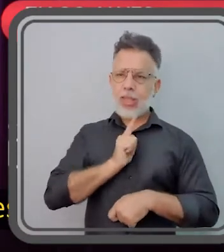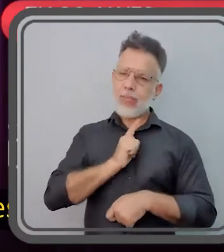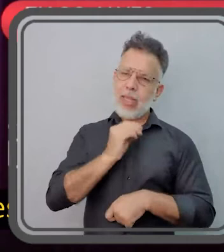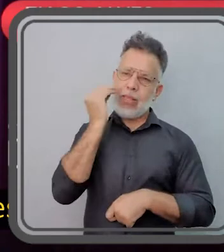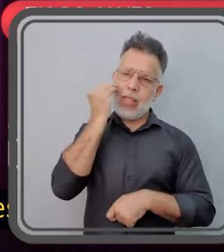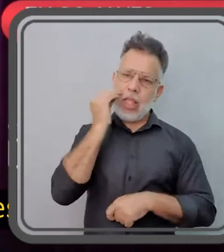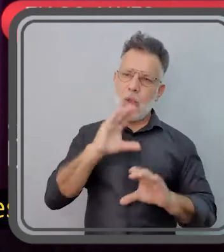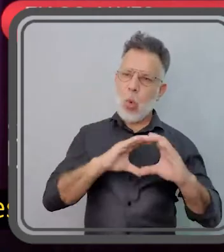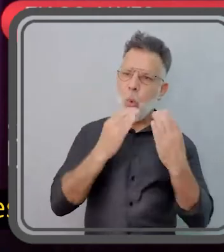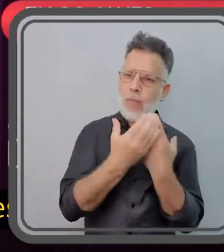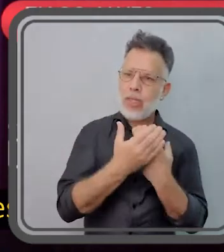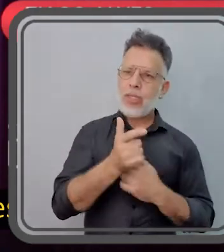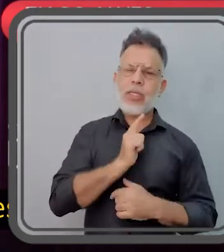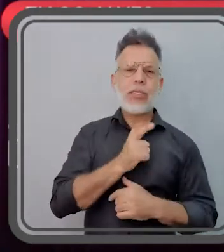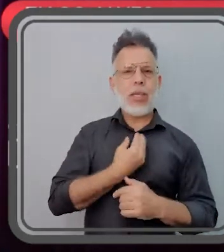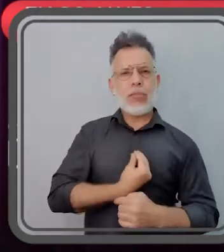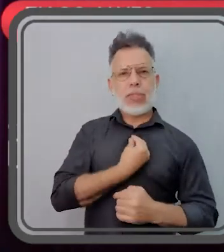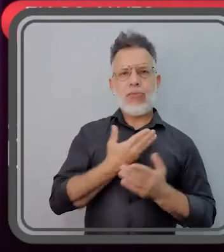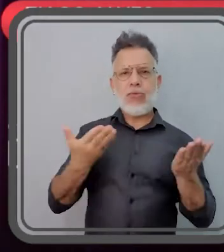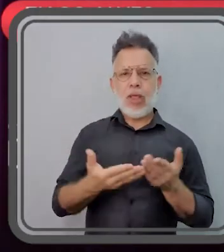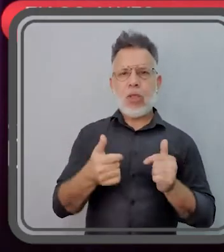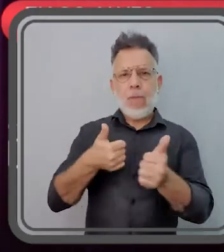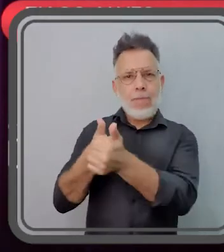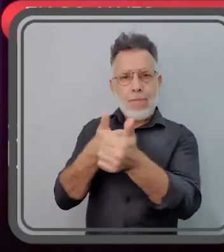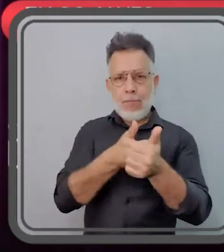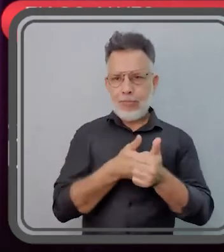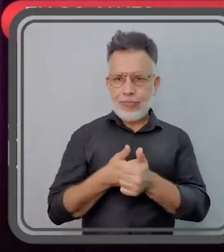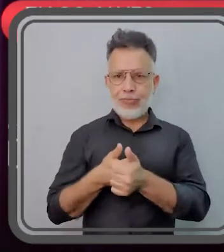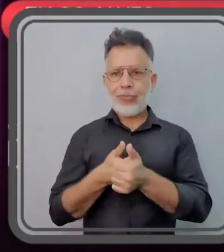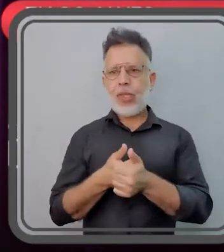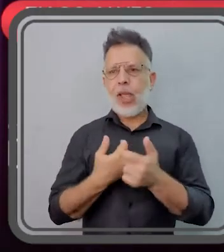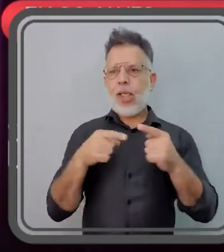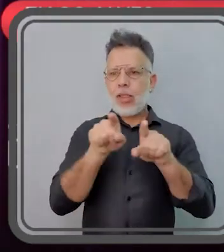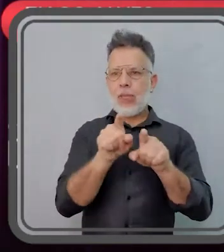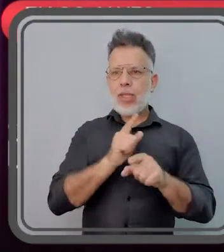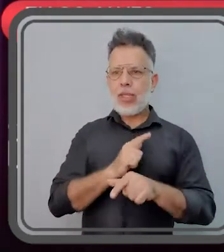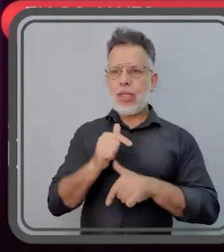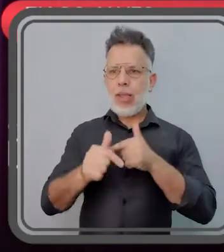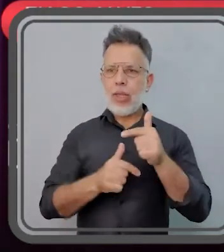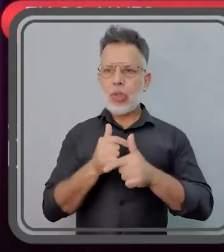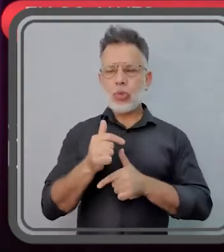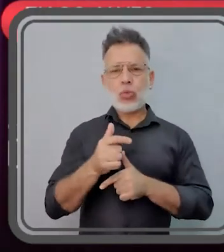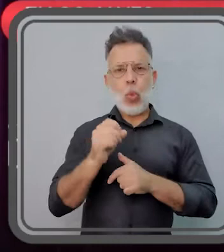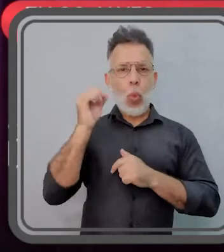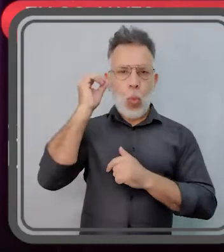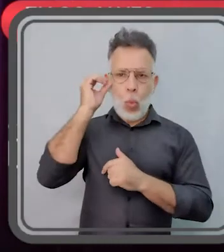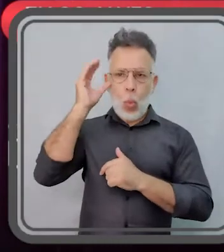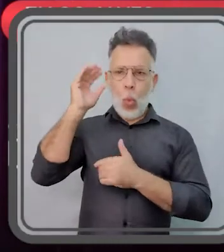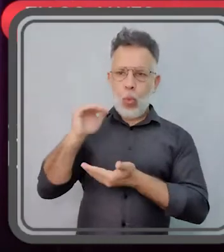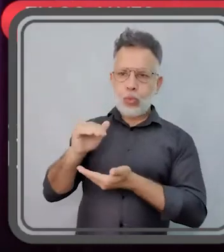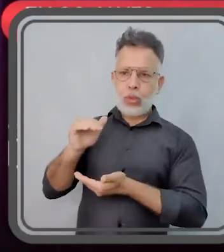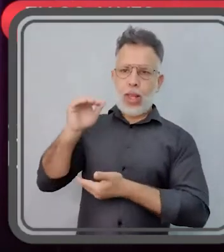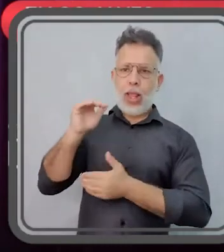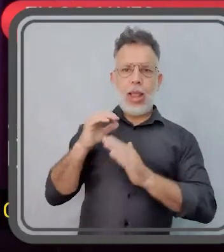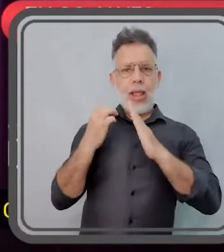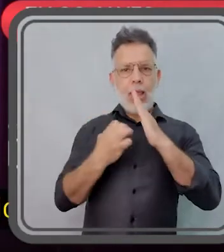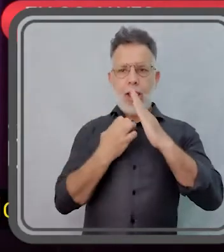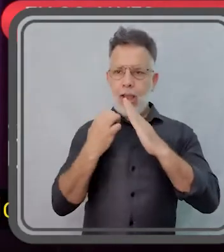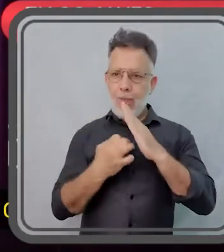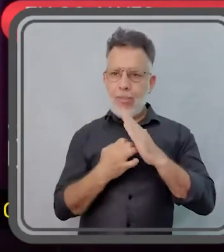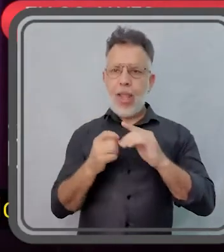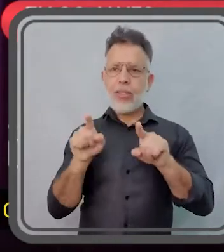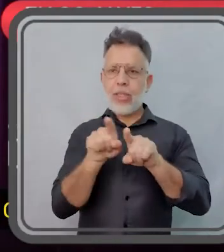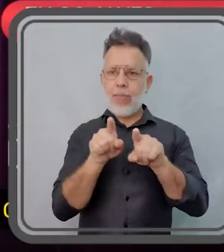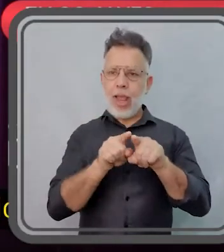the communities where we are present. So we are not just working for the growth of the company and the employees, but